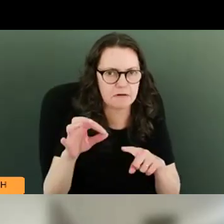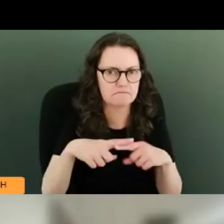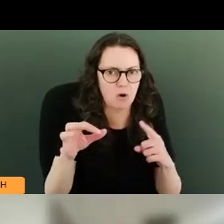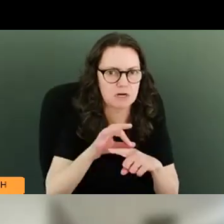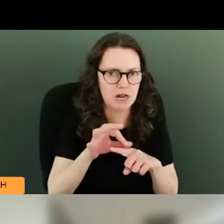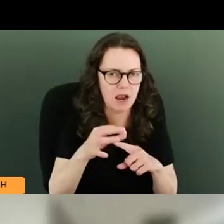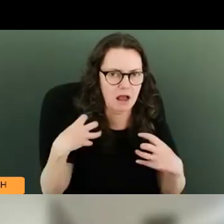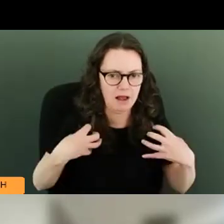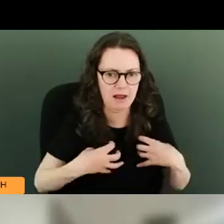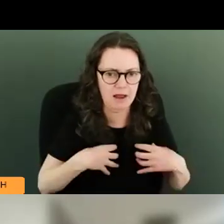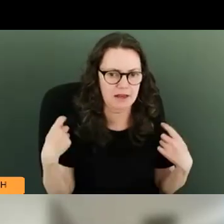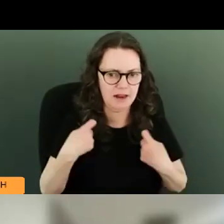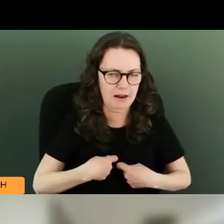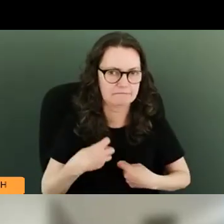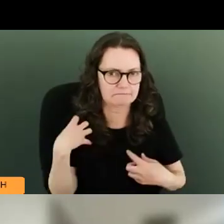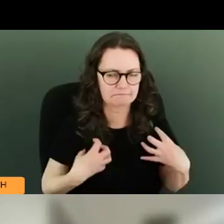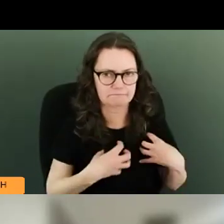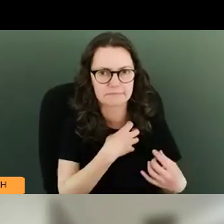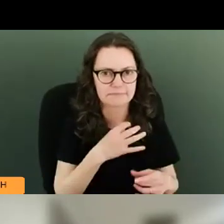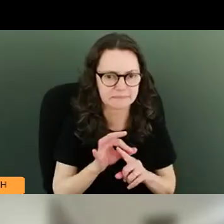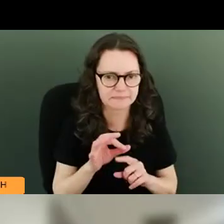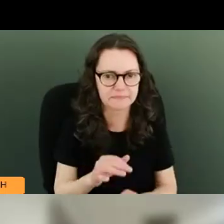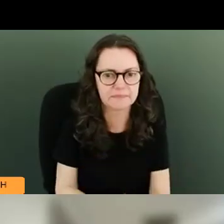multicolored cardigan.